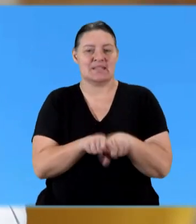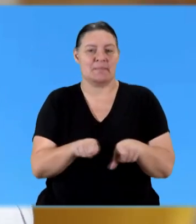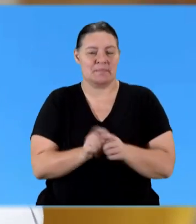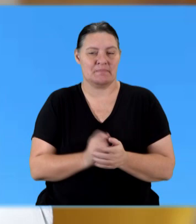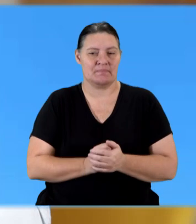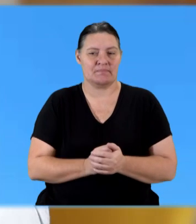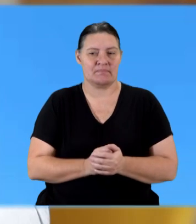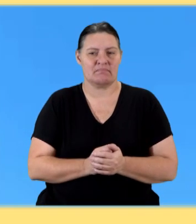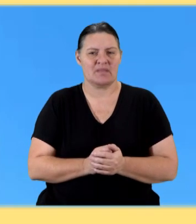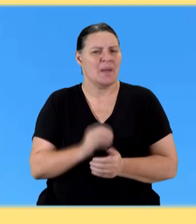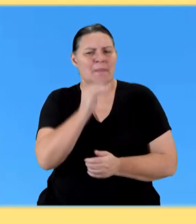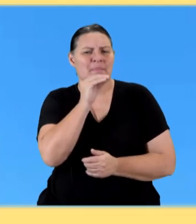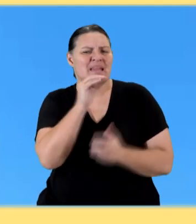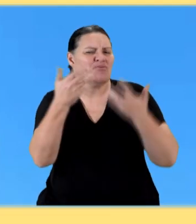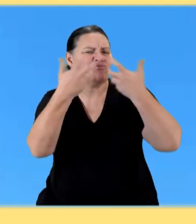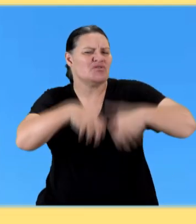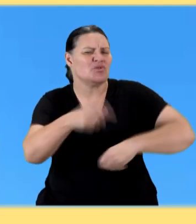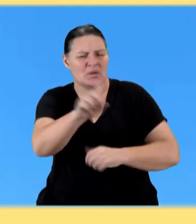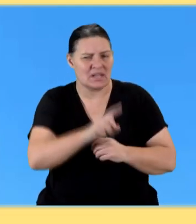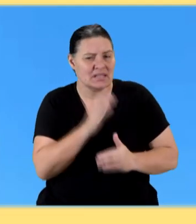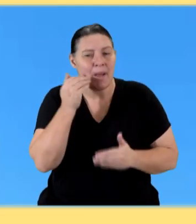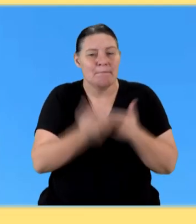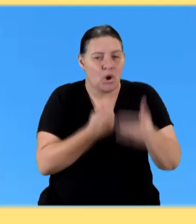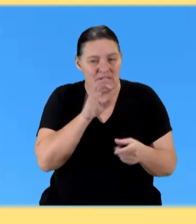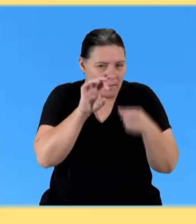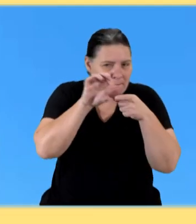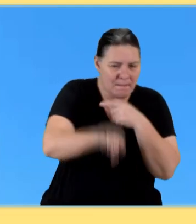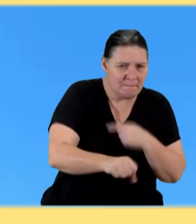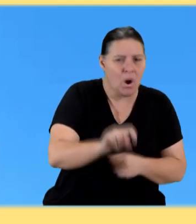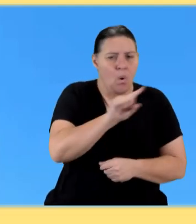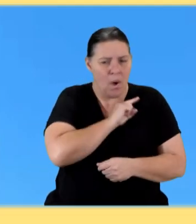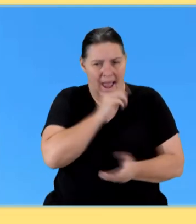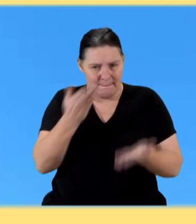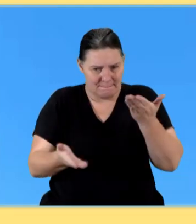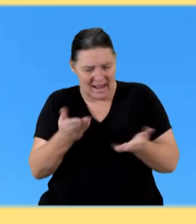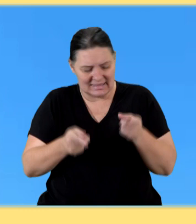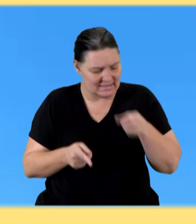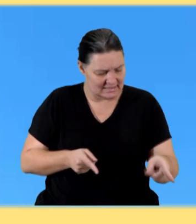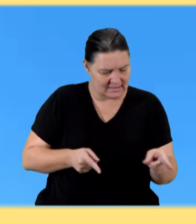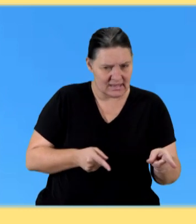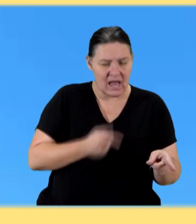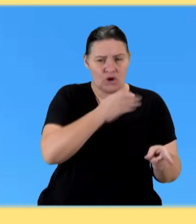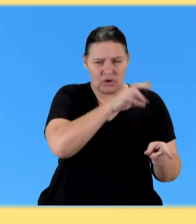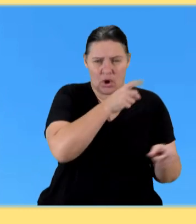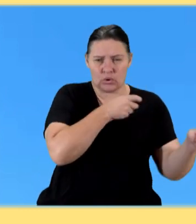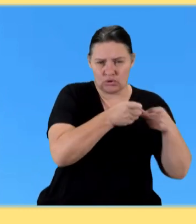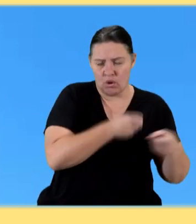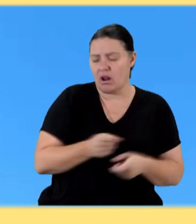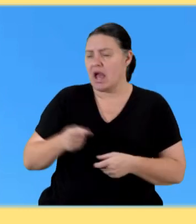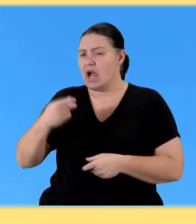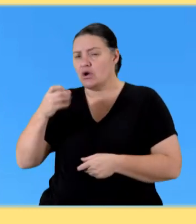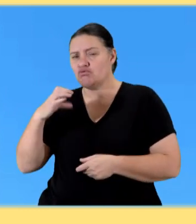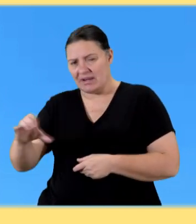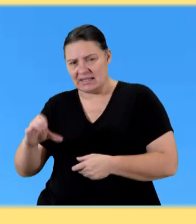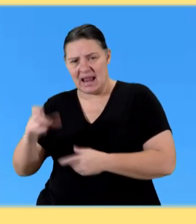Definition. What is reconciliation? The process of finding out why the balance of the creditors control and the